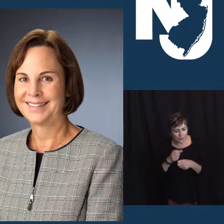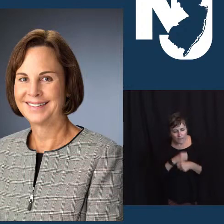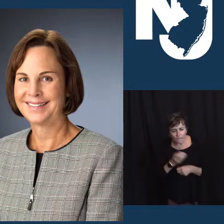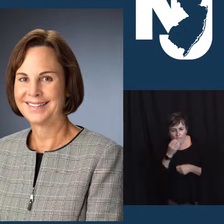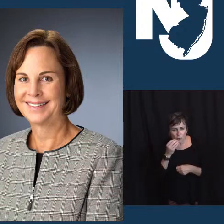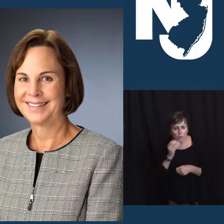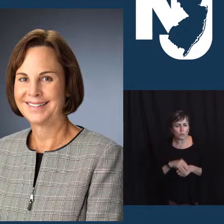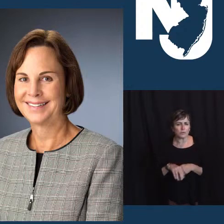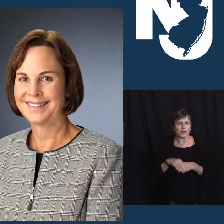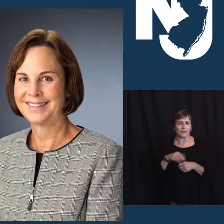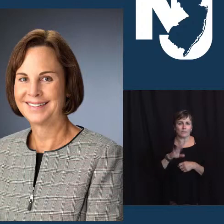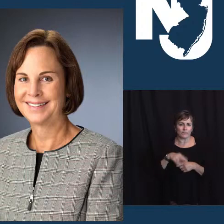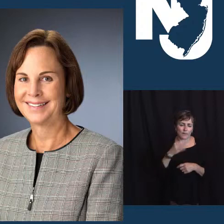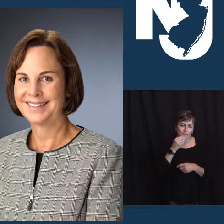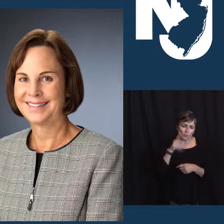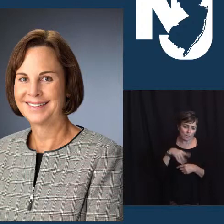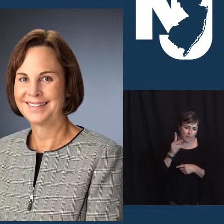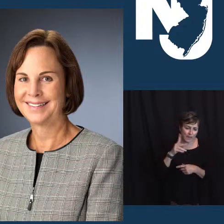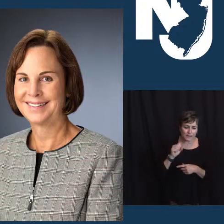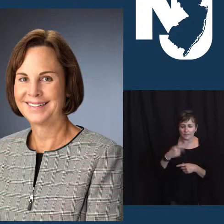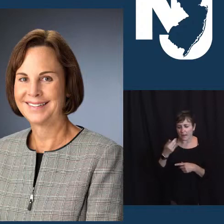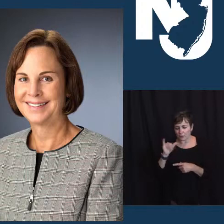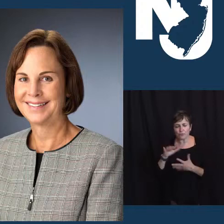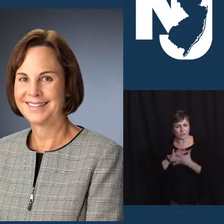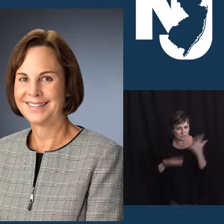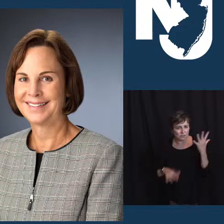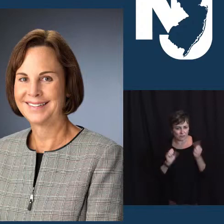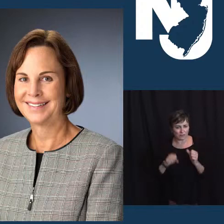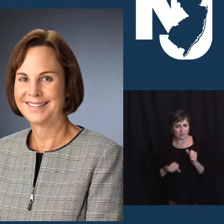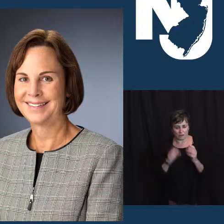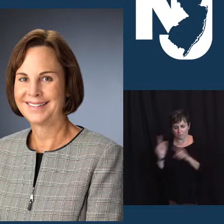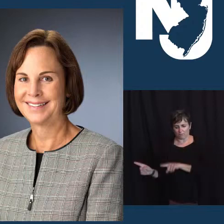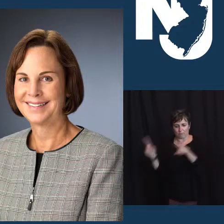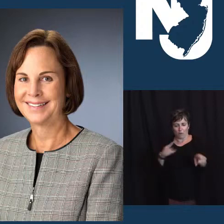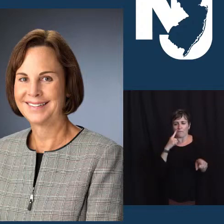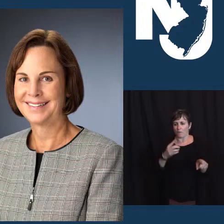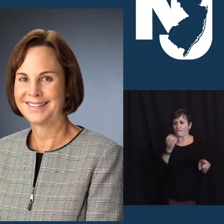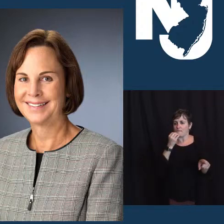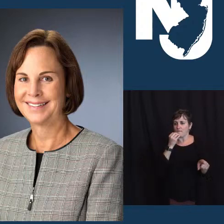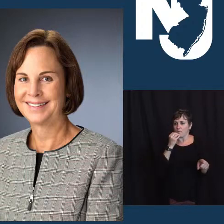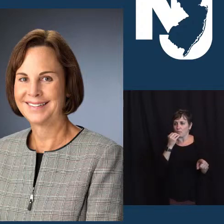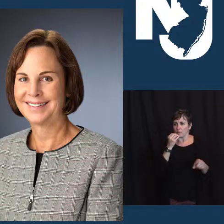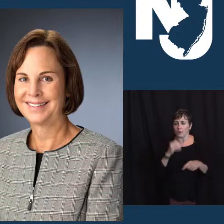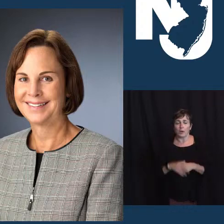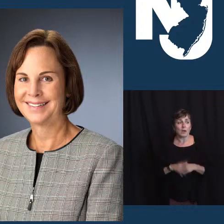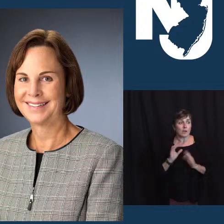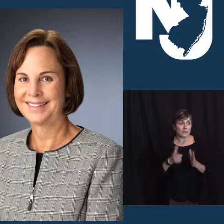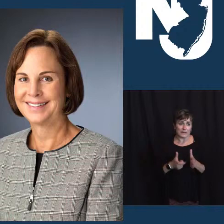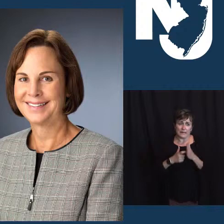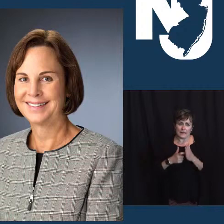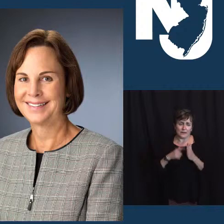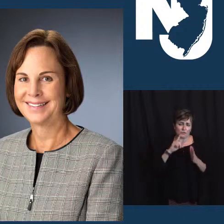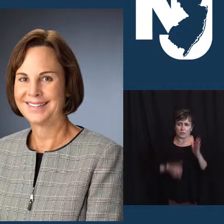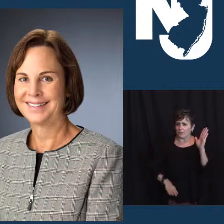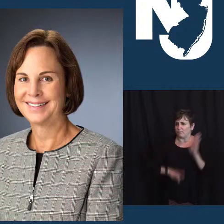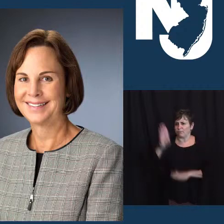meals for children. Throughout the pandemic, demand for Fulfill services has skyrocketed, going